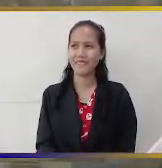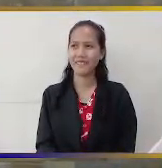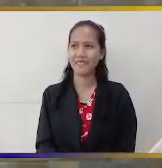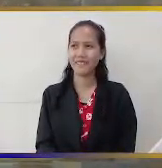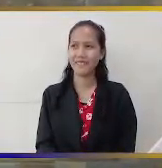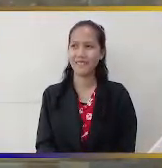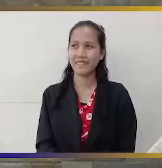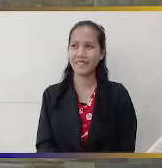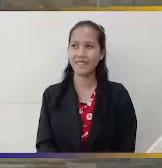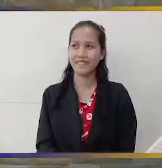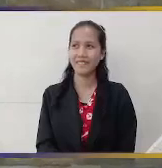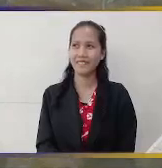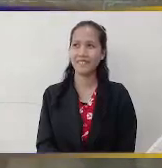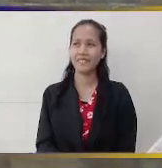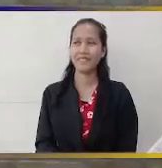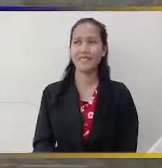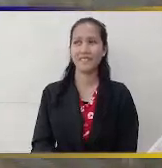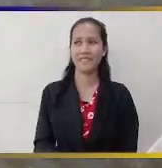Isn't it fun to learn?